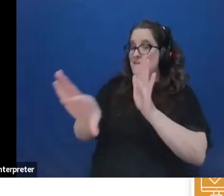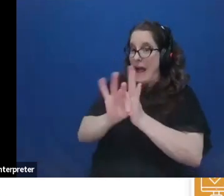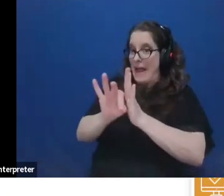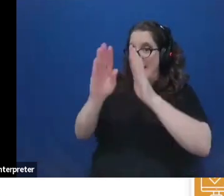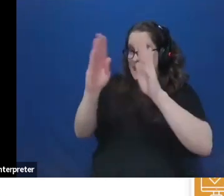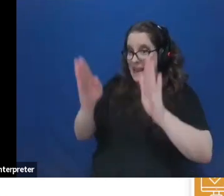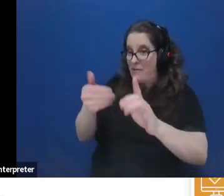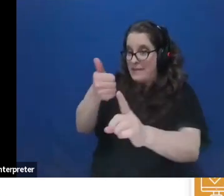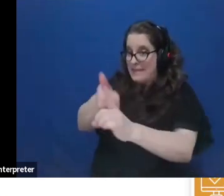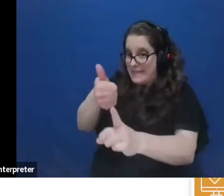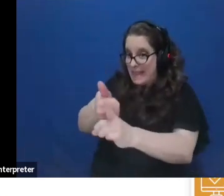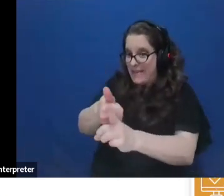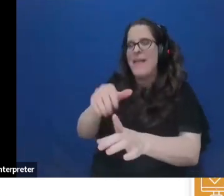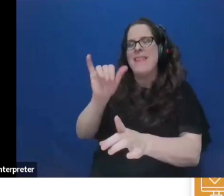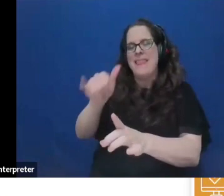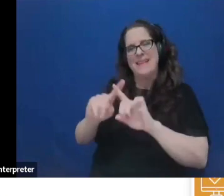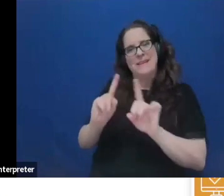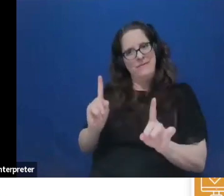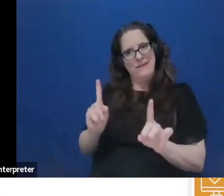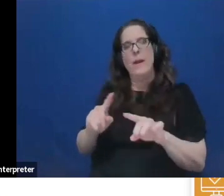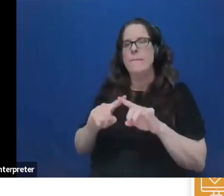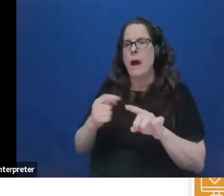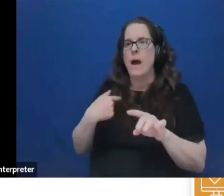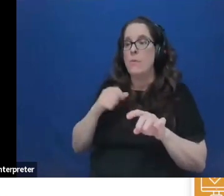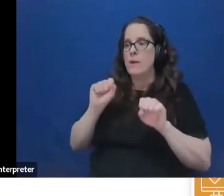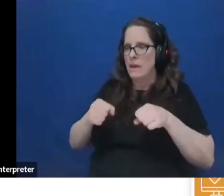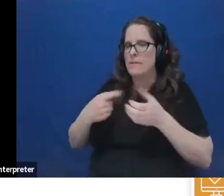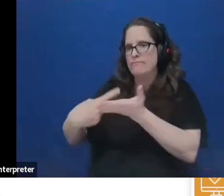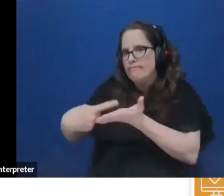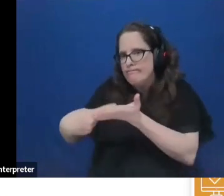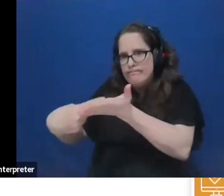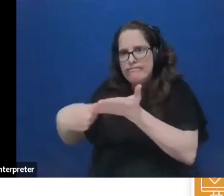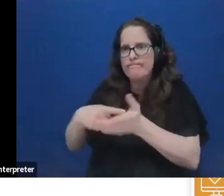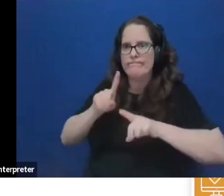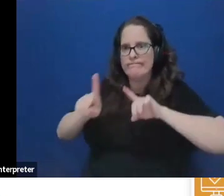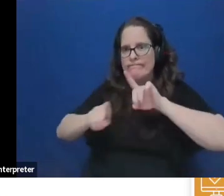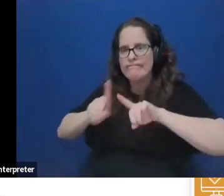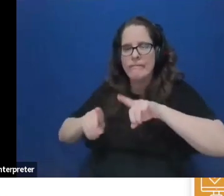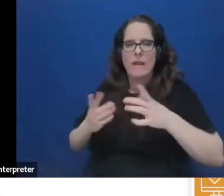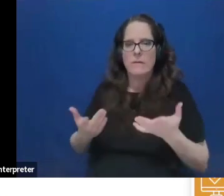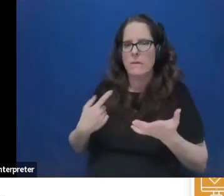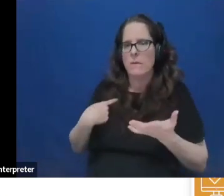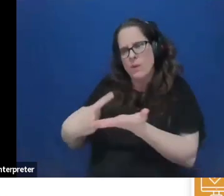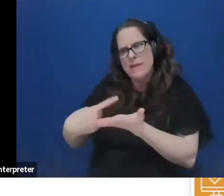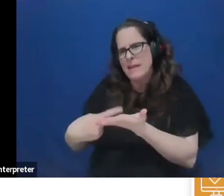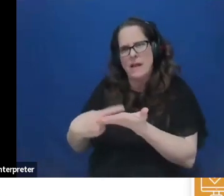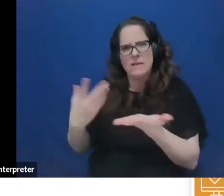different story, but talking about these type of things, that's absolutely, we'll talk to anybody.